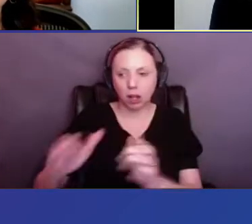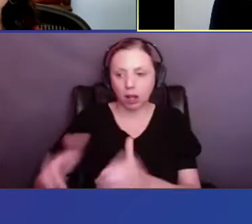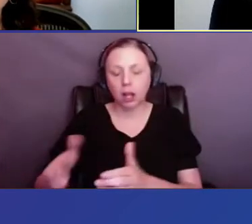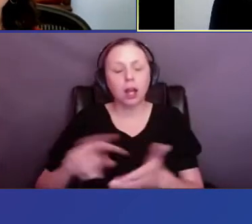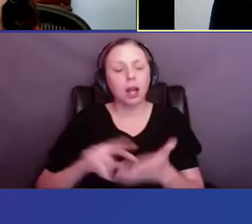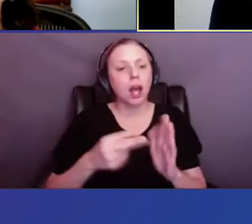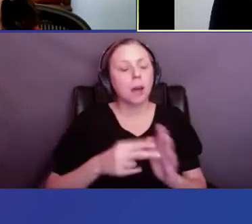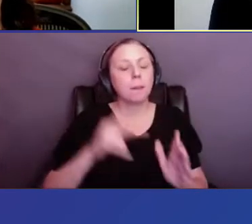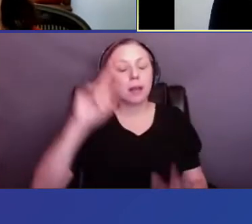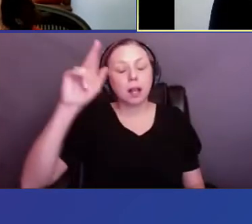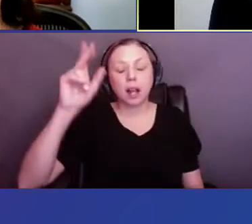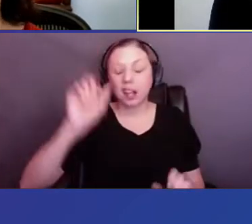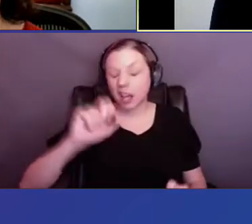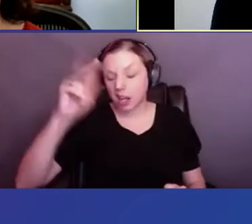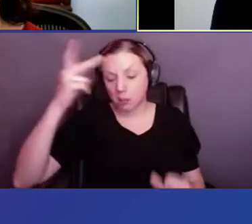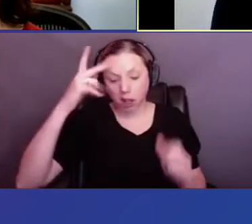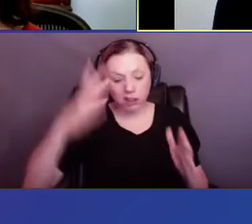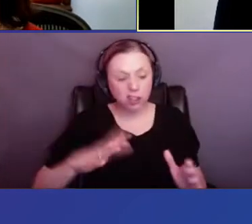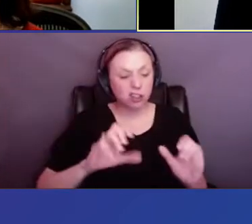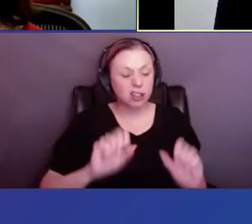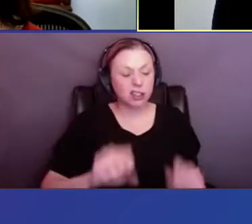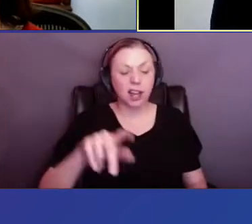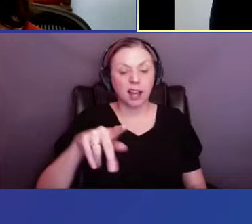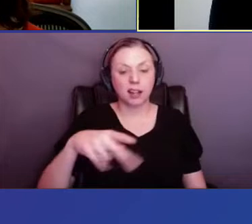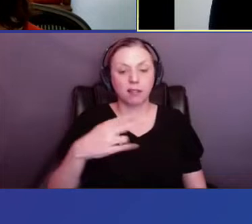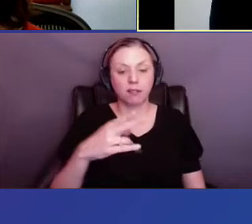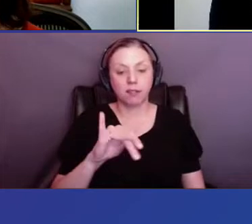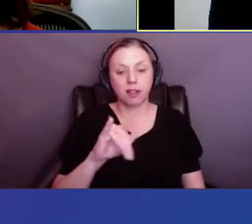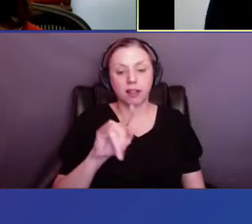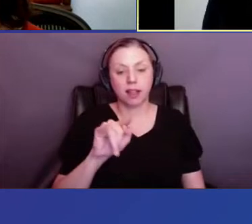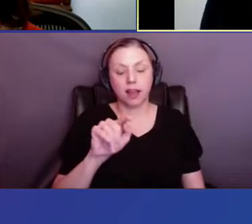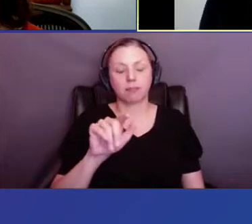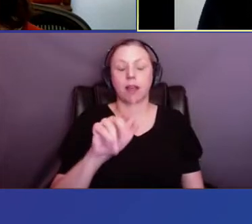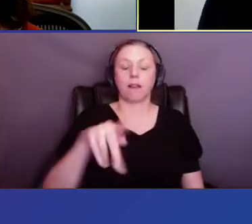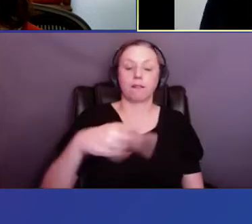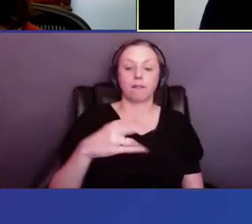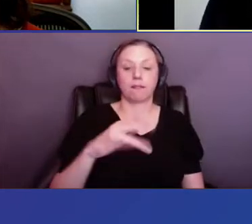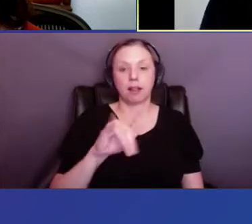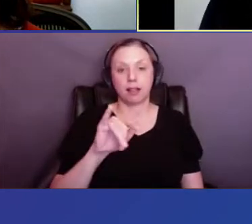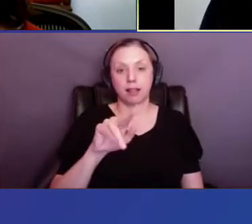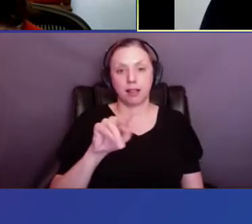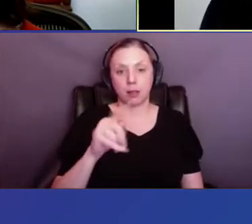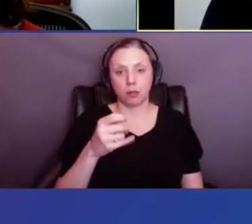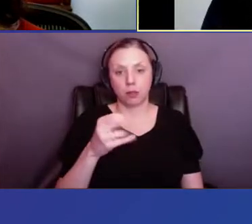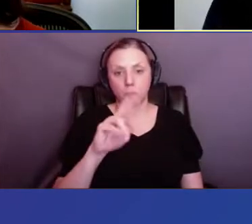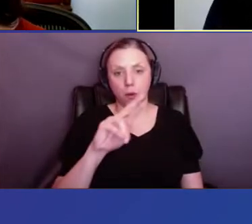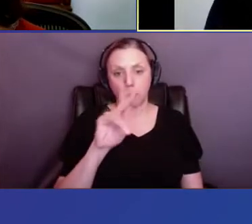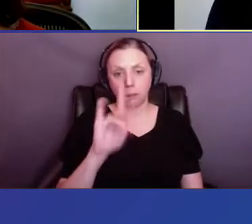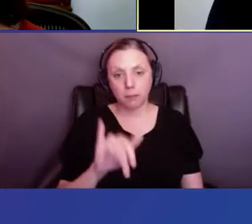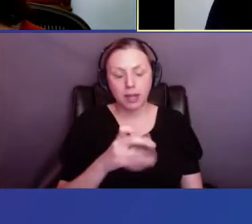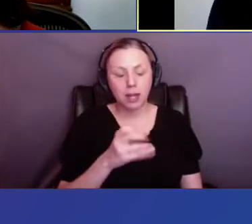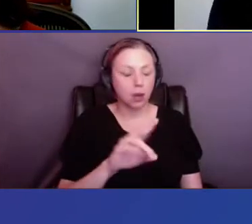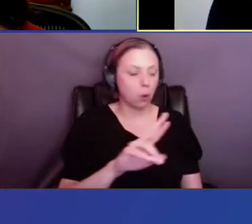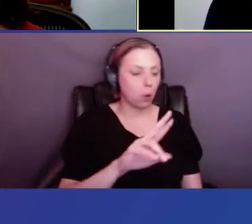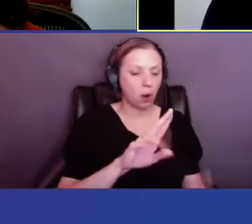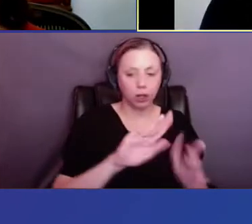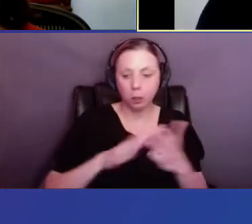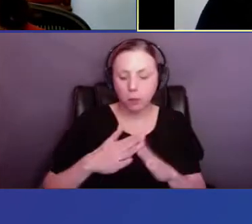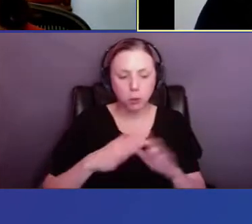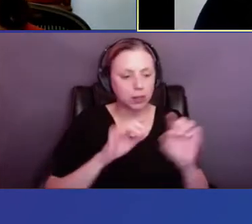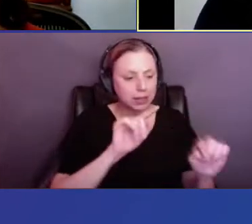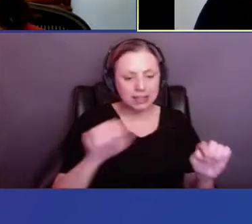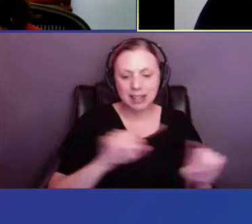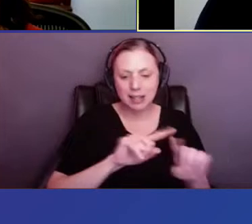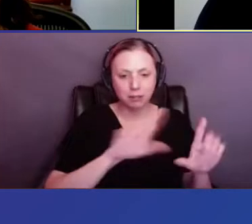or philanthropy or communities, to really understand what's happening, how we're working, and to tell the